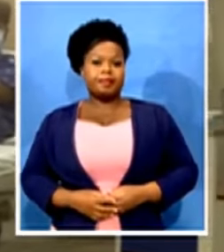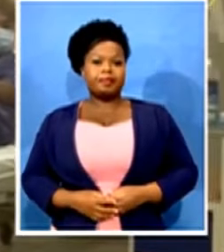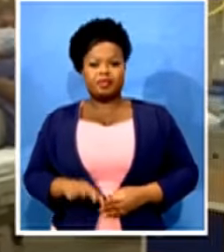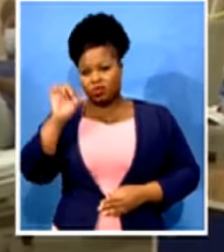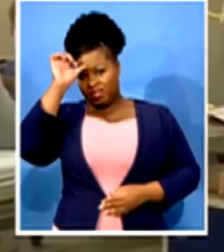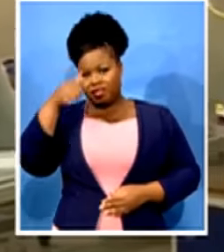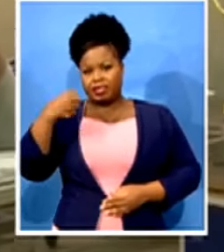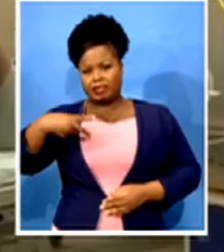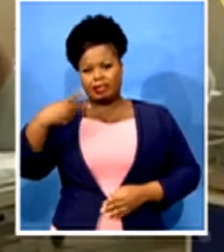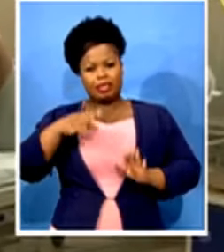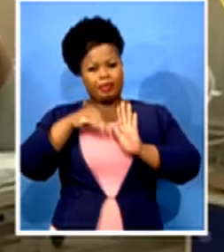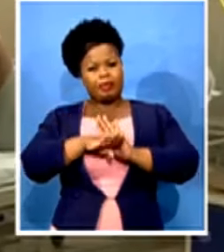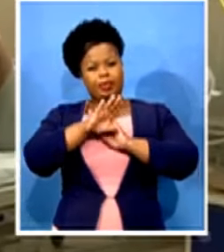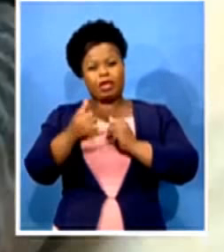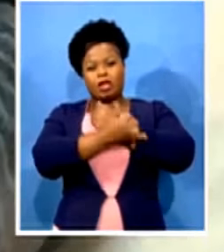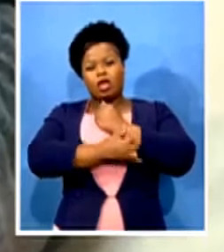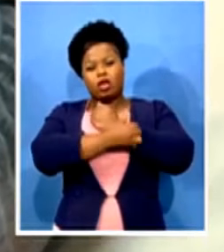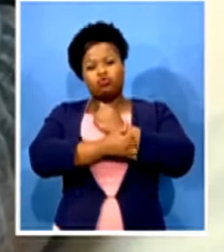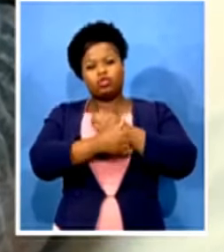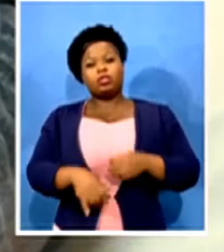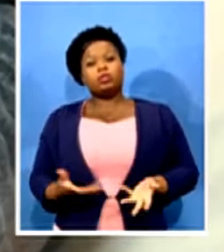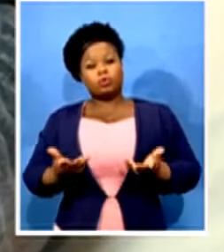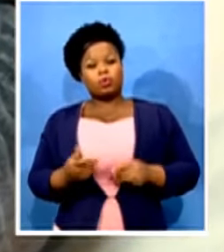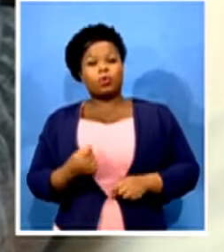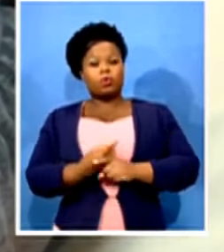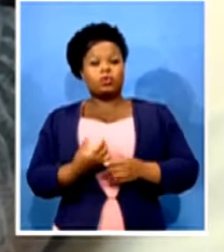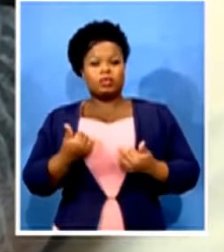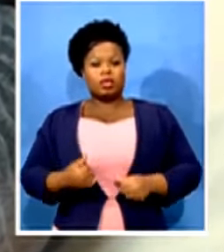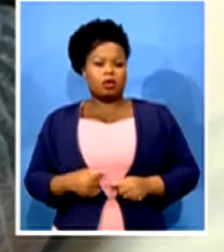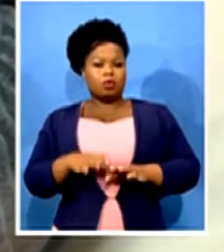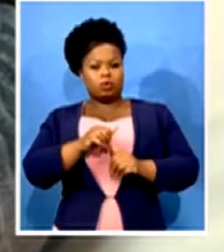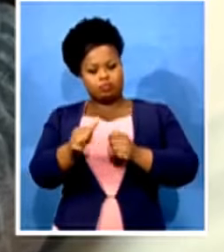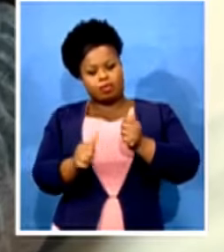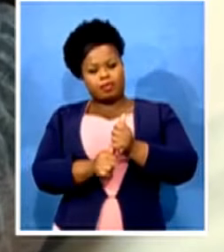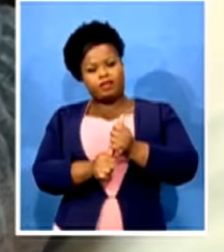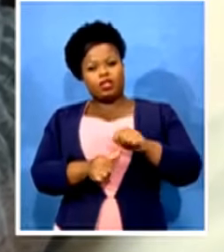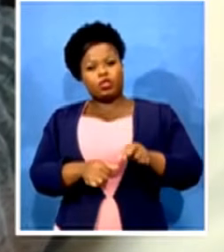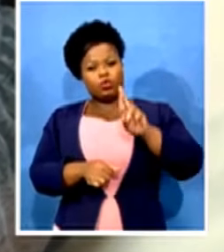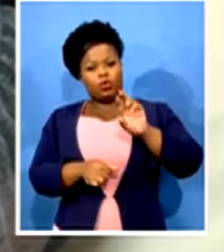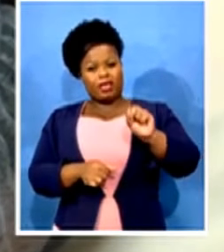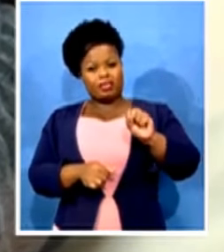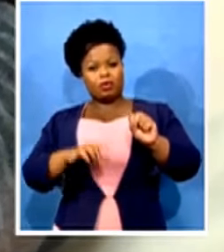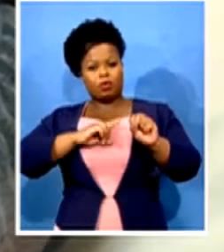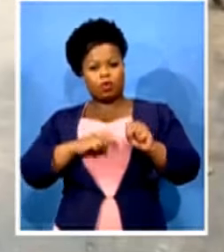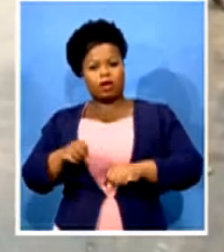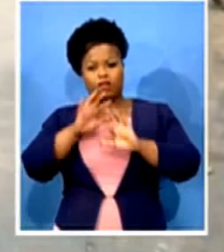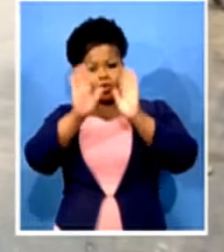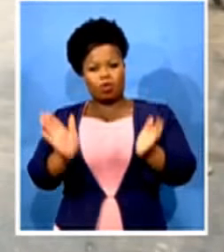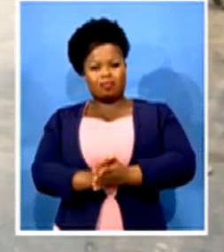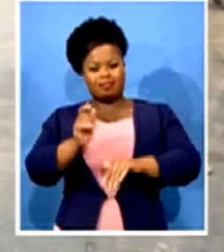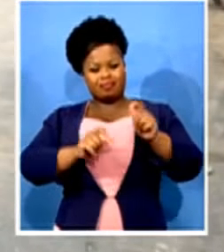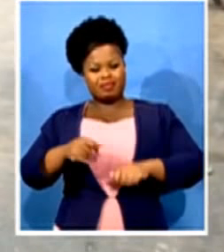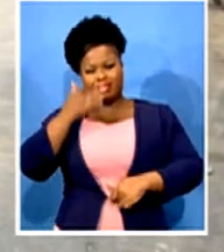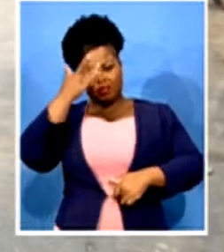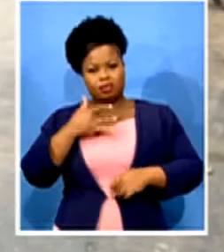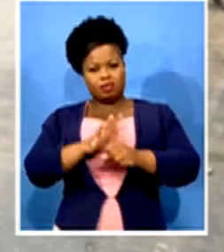by COVID-19, trailing only behind the United States in terms of overall confirmed cases of coronavirus. And while the daily